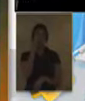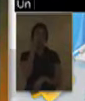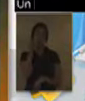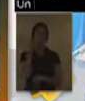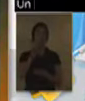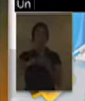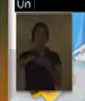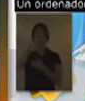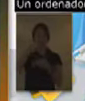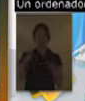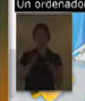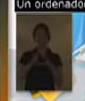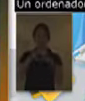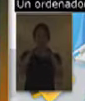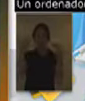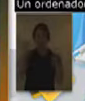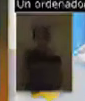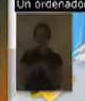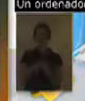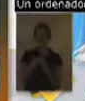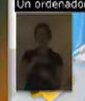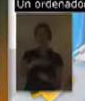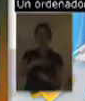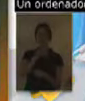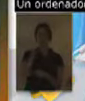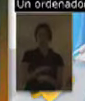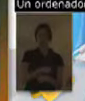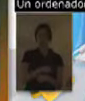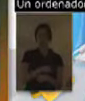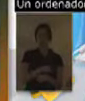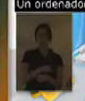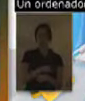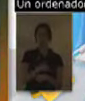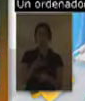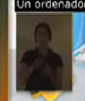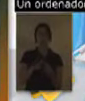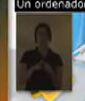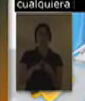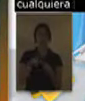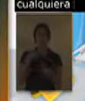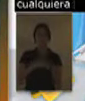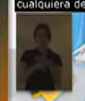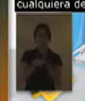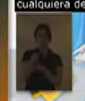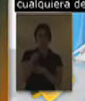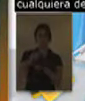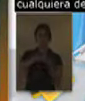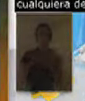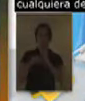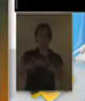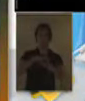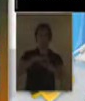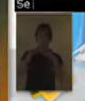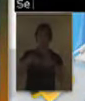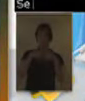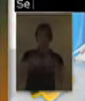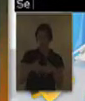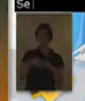smartphone, a tablet, any kind of thing like that. This is linked to the interoperability